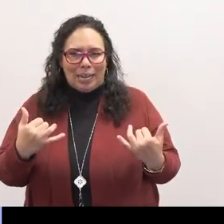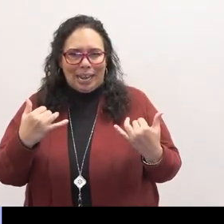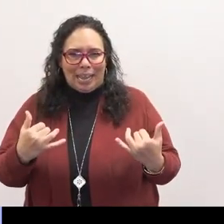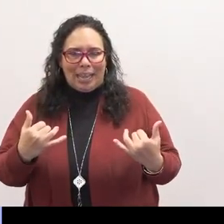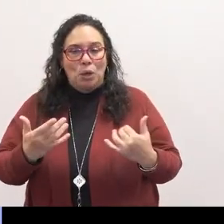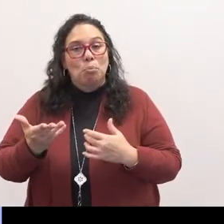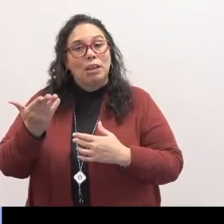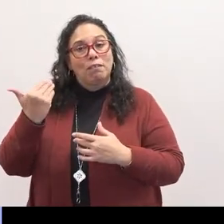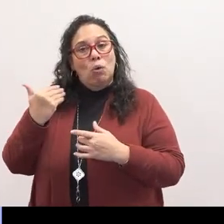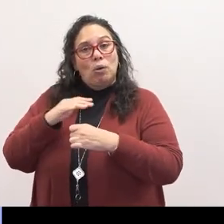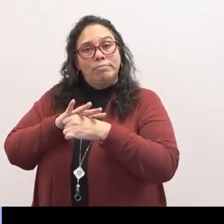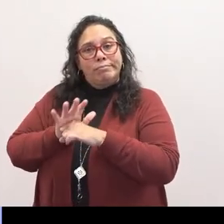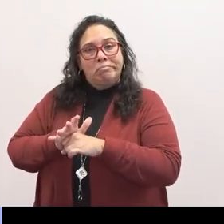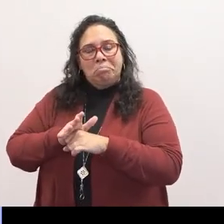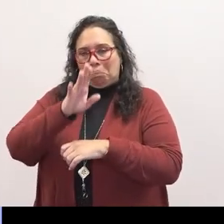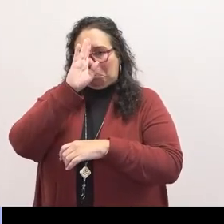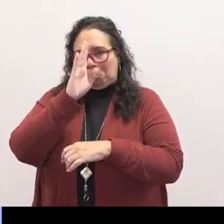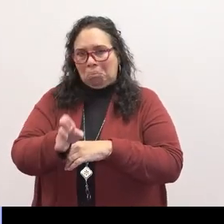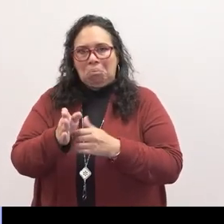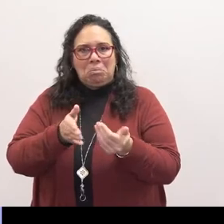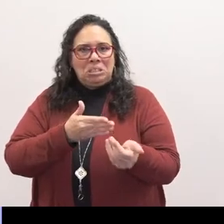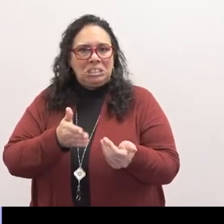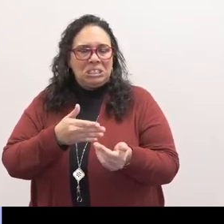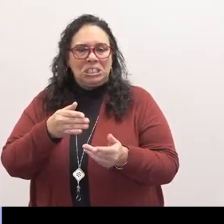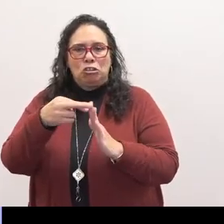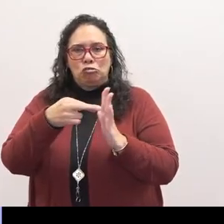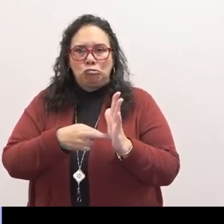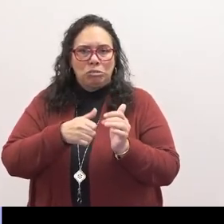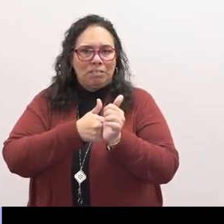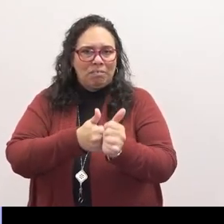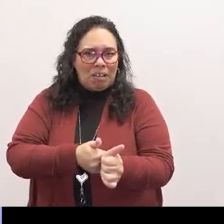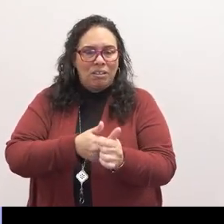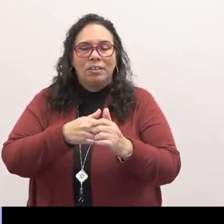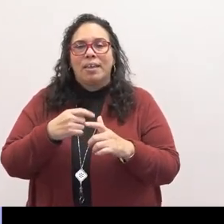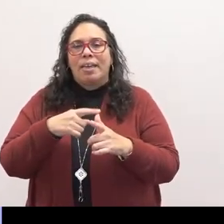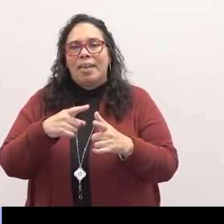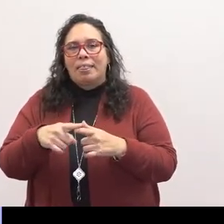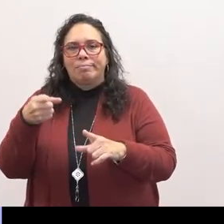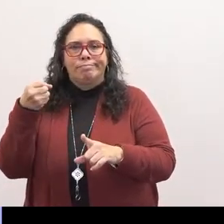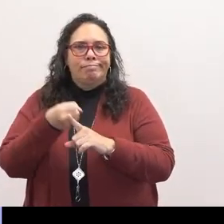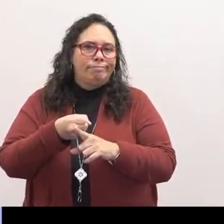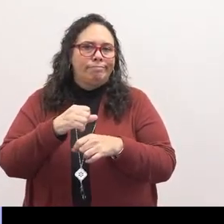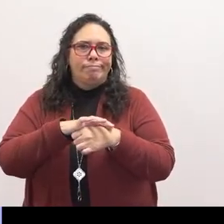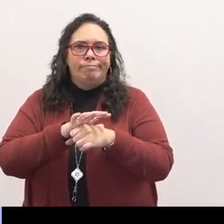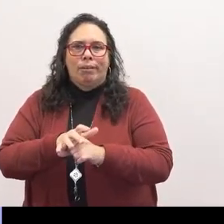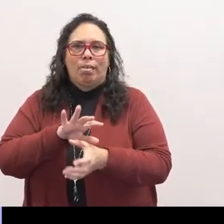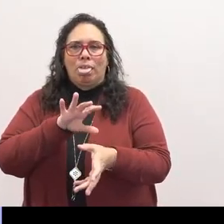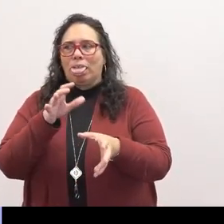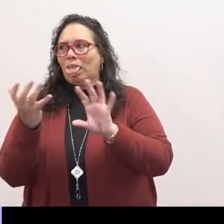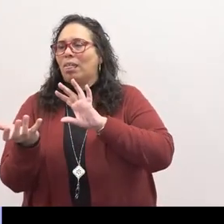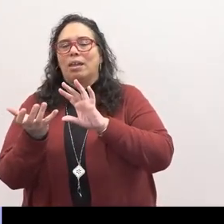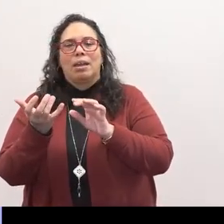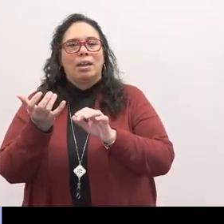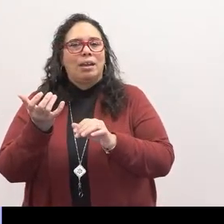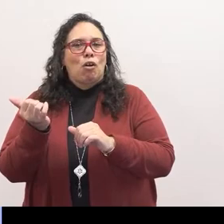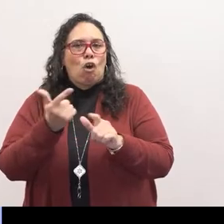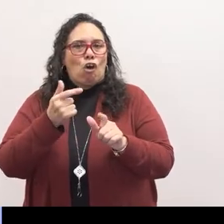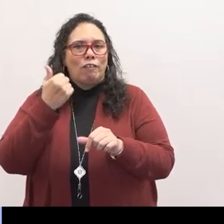the pandemic, it was pretty straightforward. There were certain rules you had to follow. And then the pandemic kind of turned it on its head. And of course, all of you